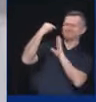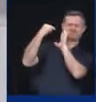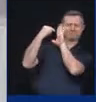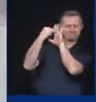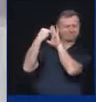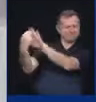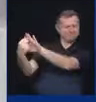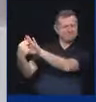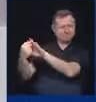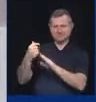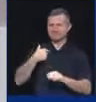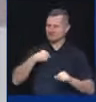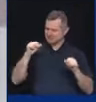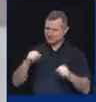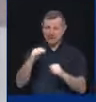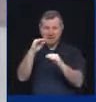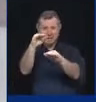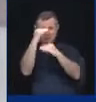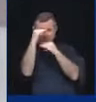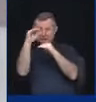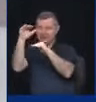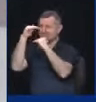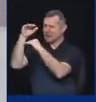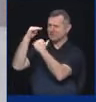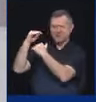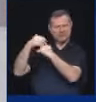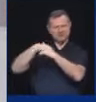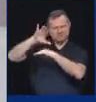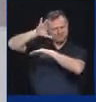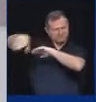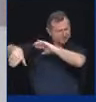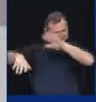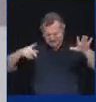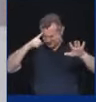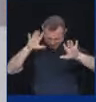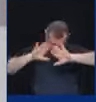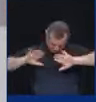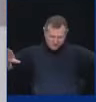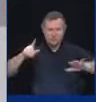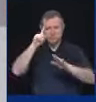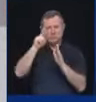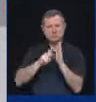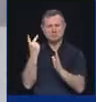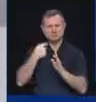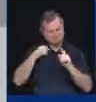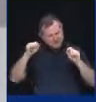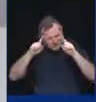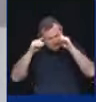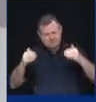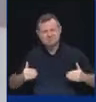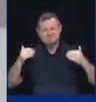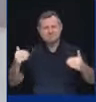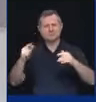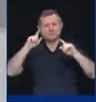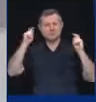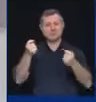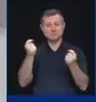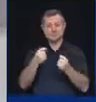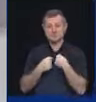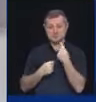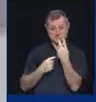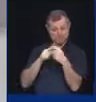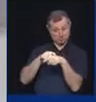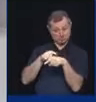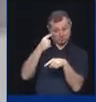to reimagine what a film festival could be. At one point, we wanted to hang screens from